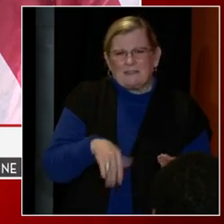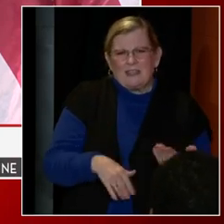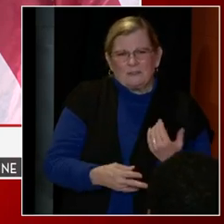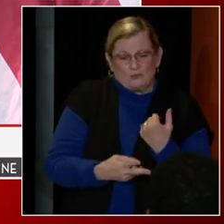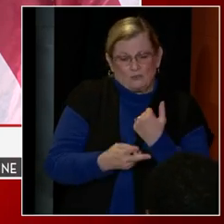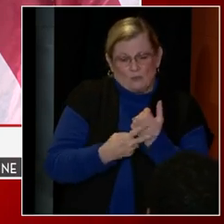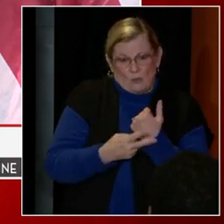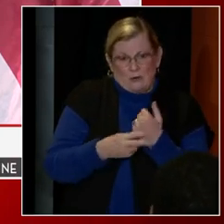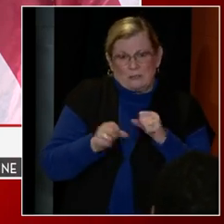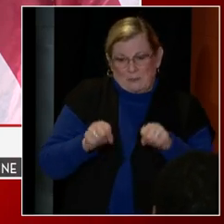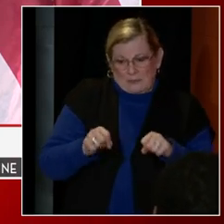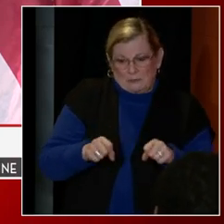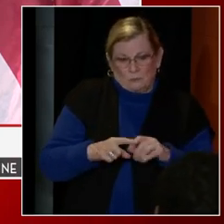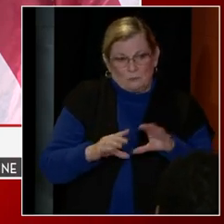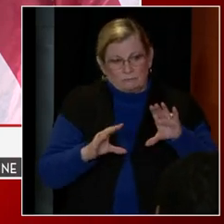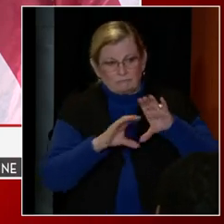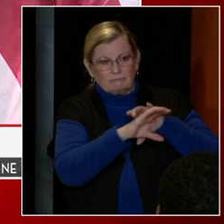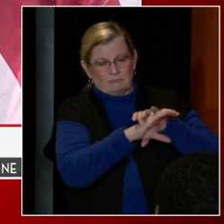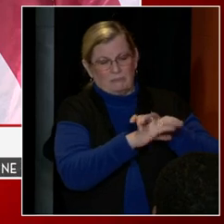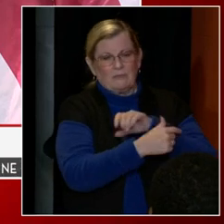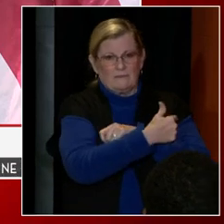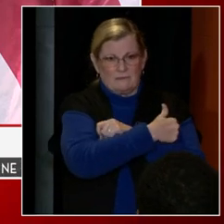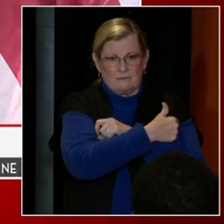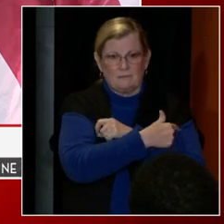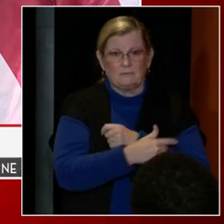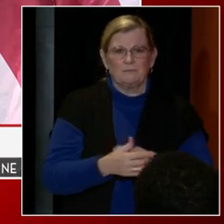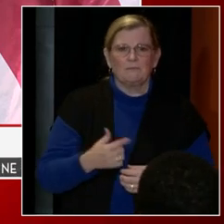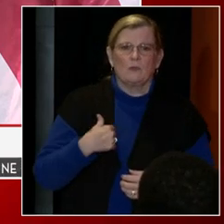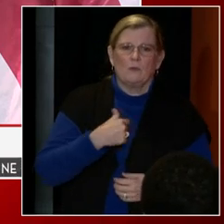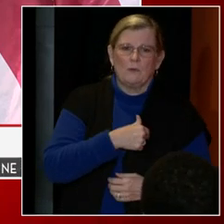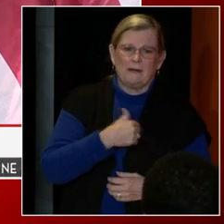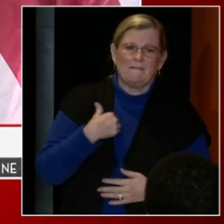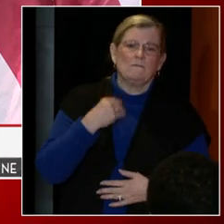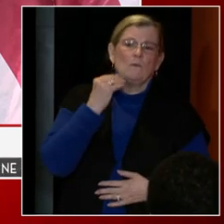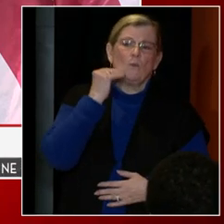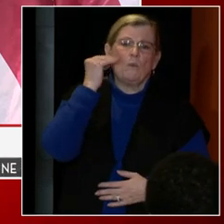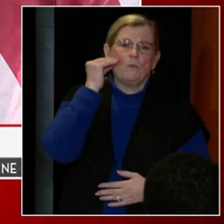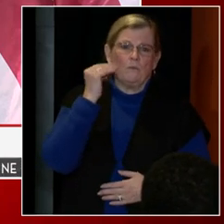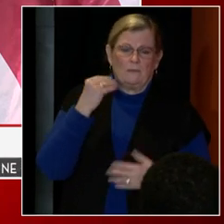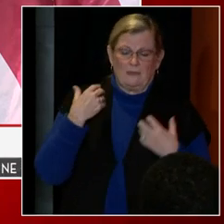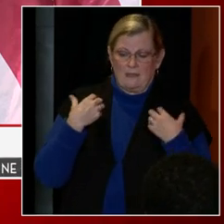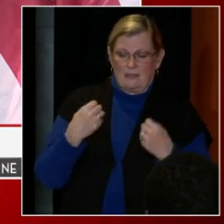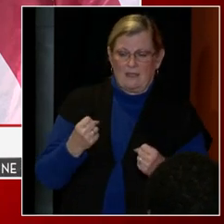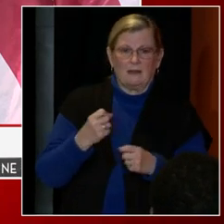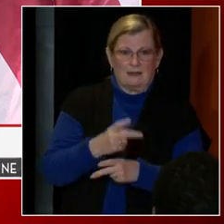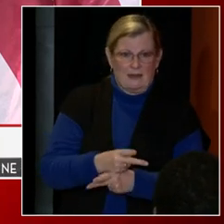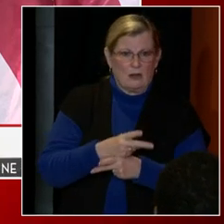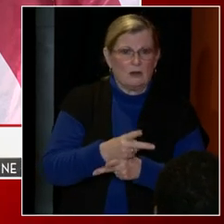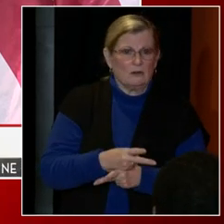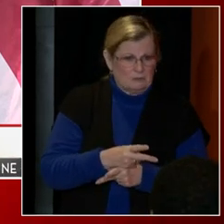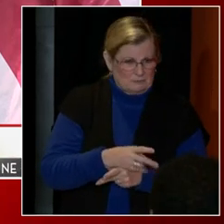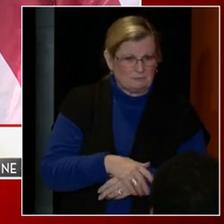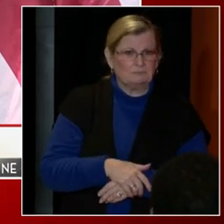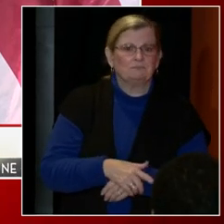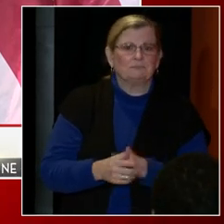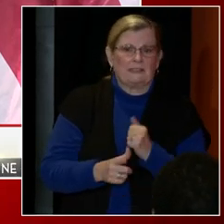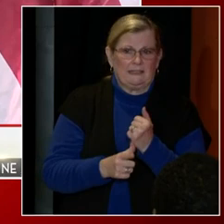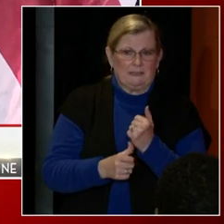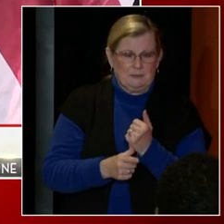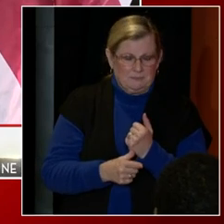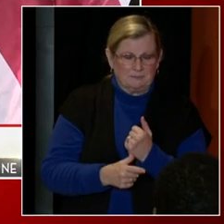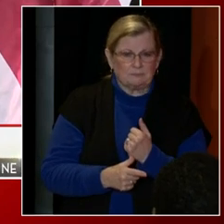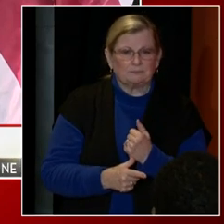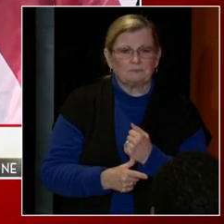us vaccinate our home health aides. So that will be the original plan for the Moderna vaccine. As we move through phase